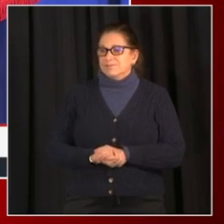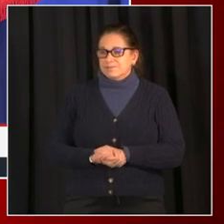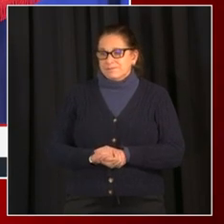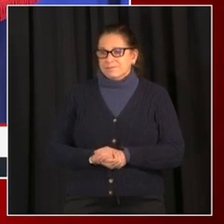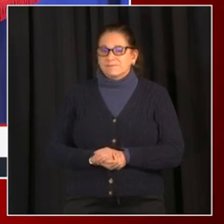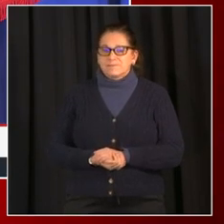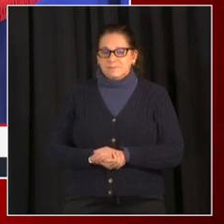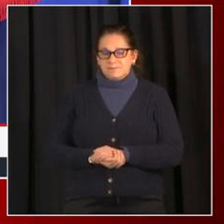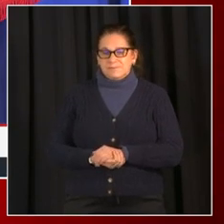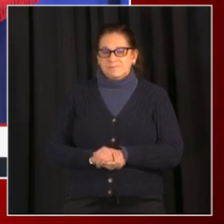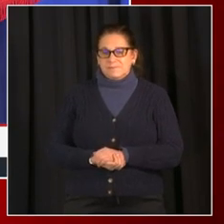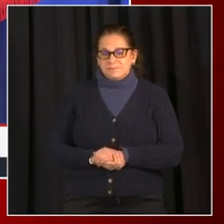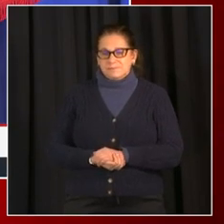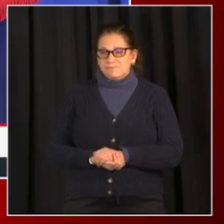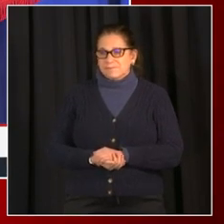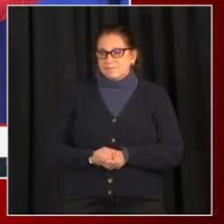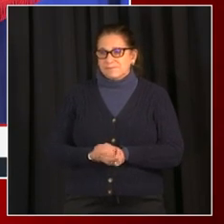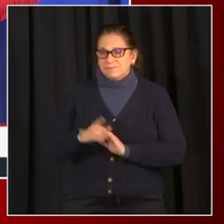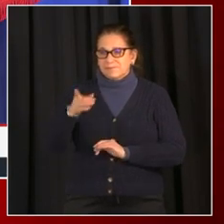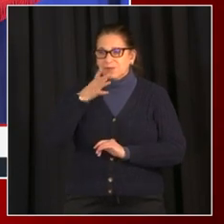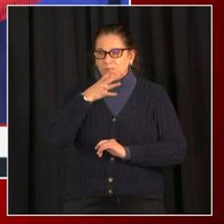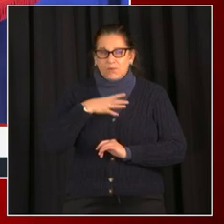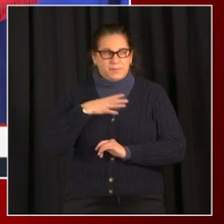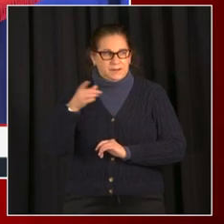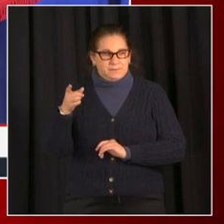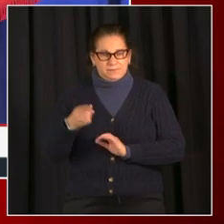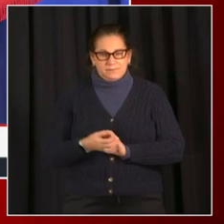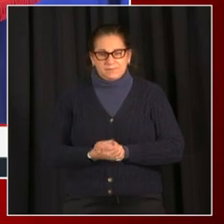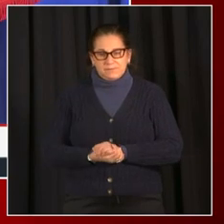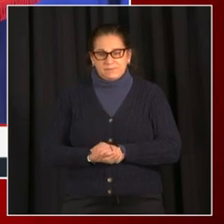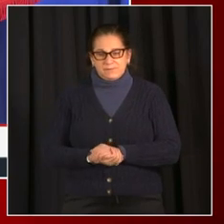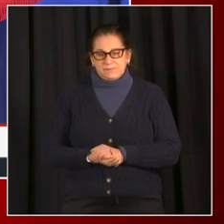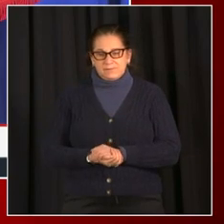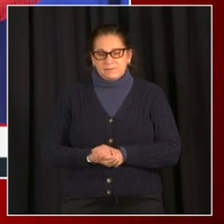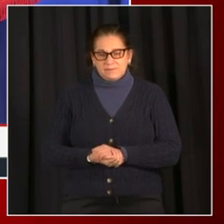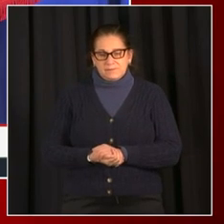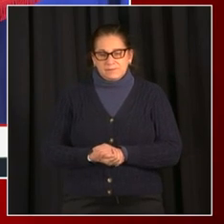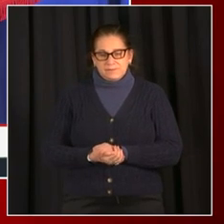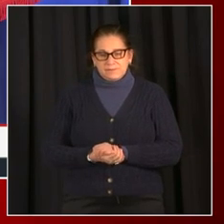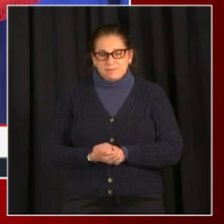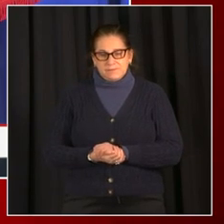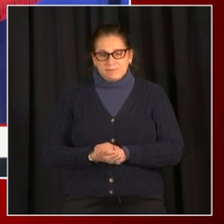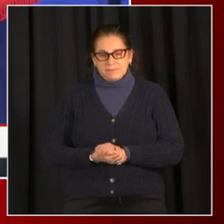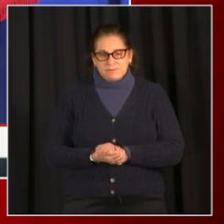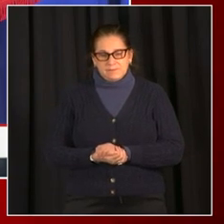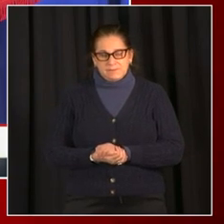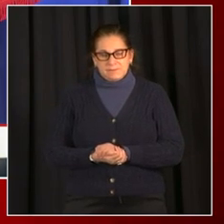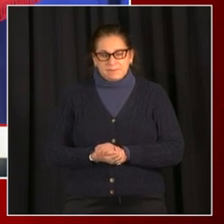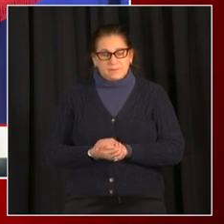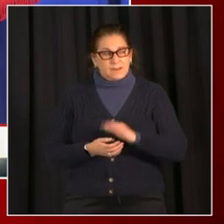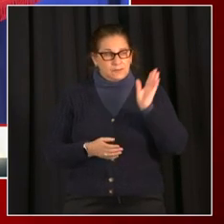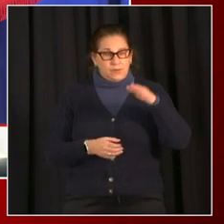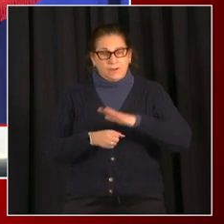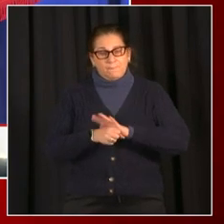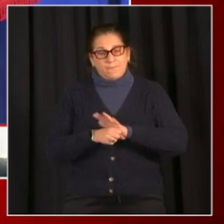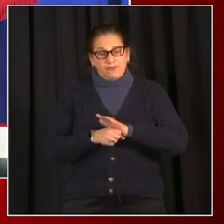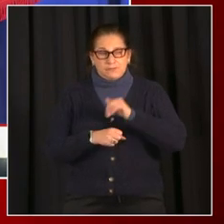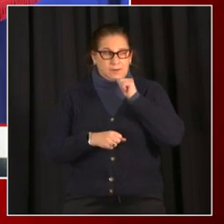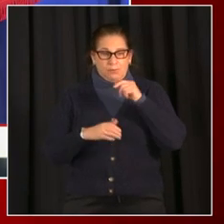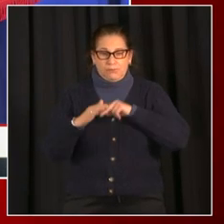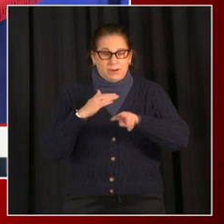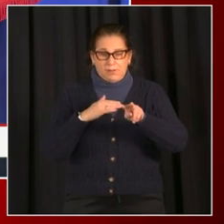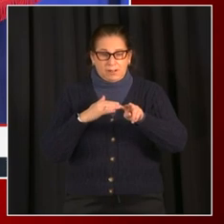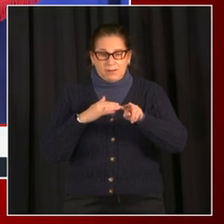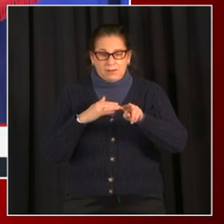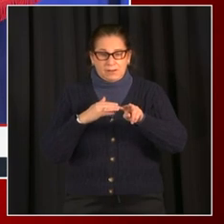Yes. Good morning. So as we know, this virus has been very unpredictable. So I'm curious about how you landed on the